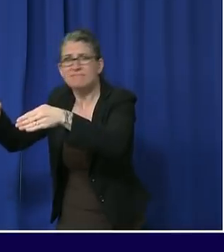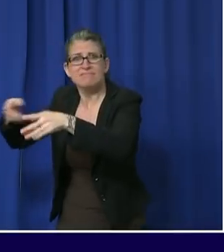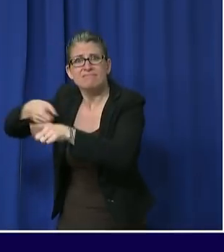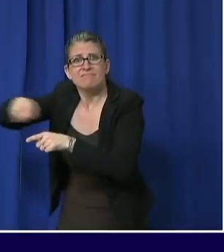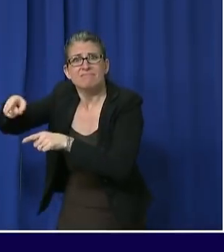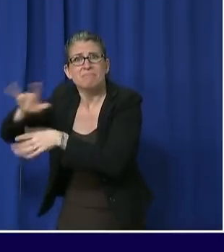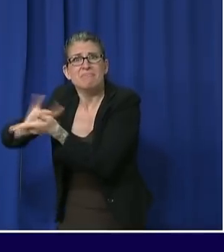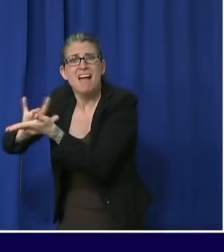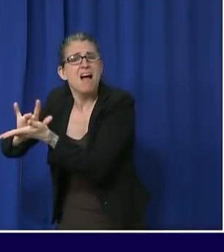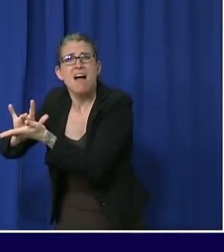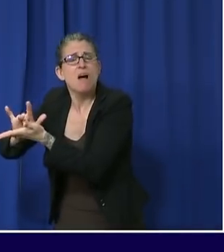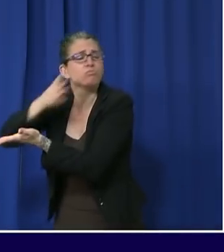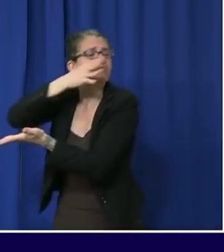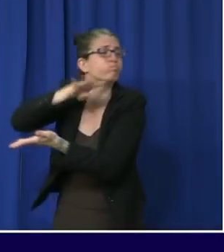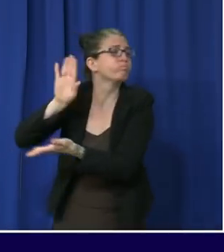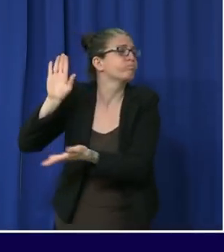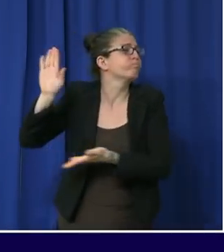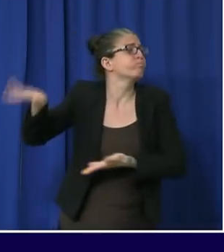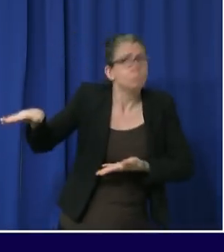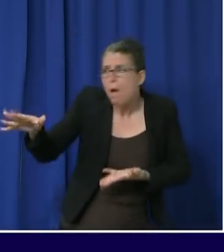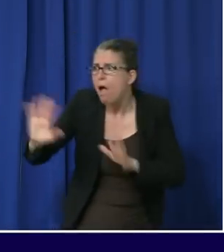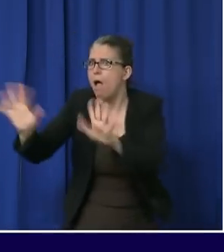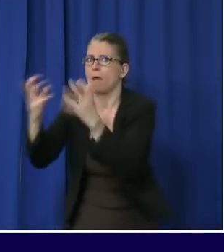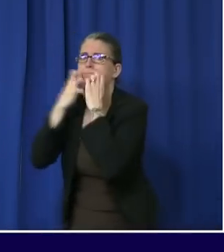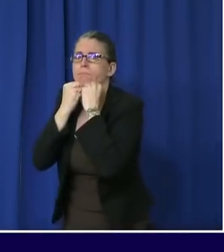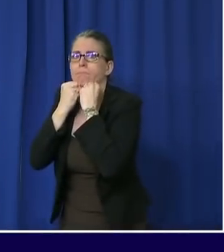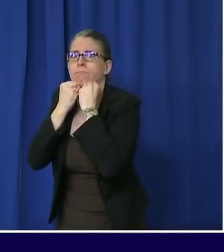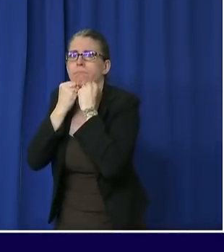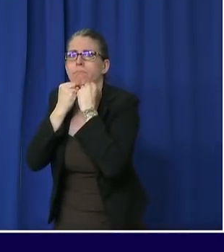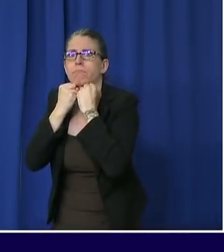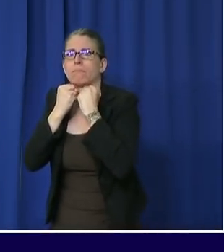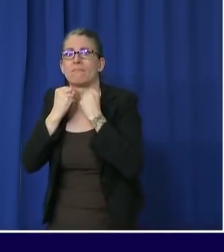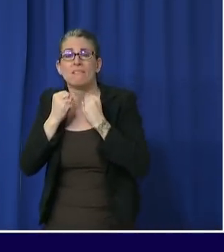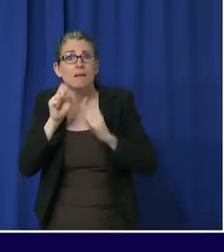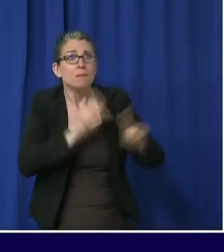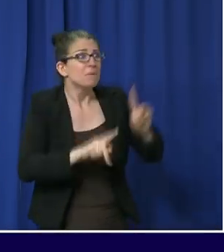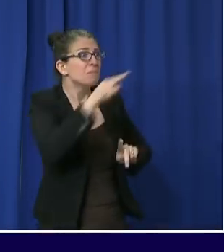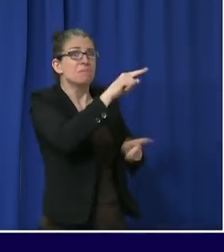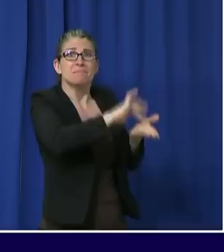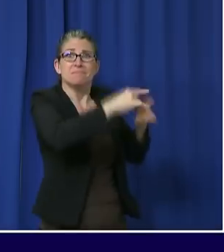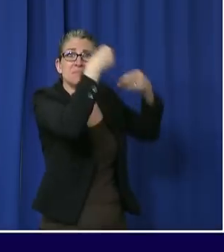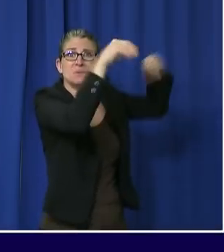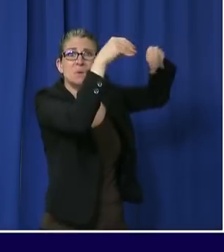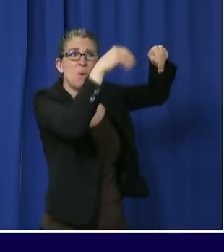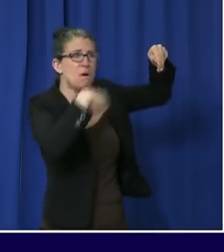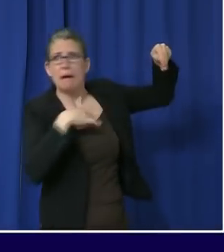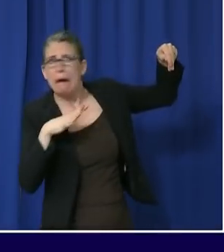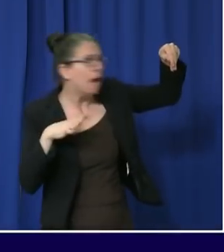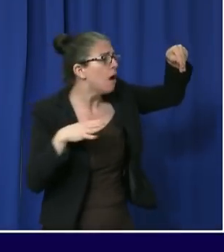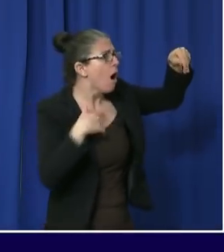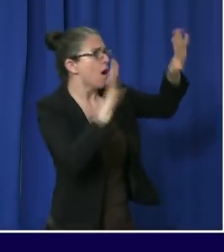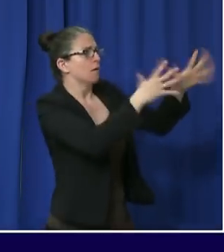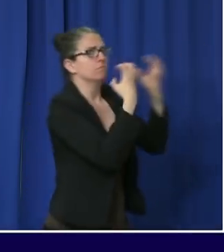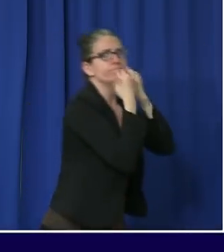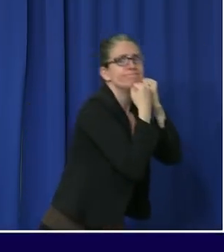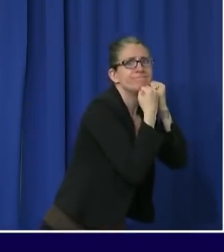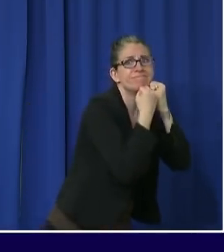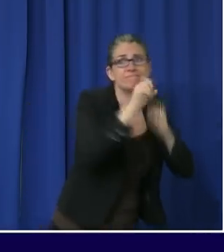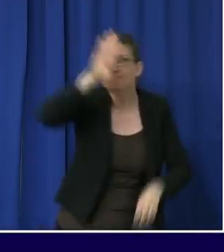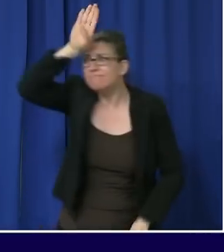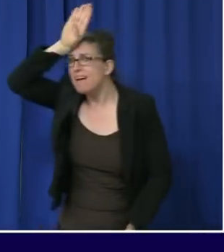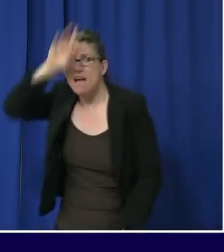as EMTs, nurses, pharmacists, home care aides, hospice